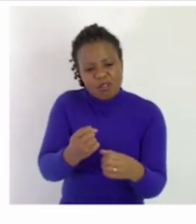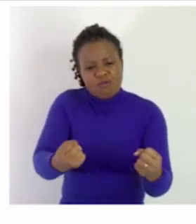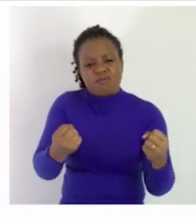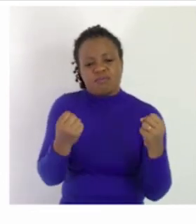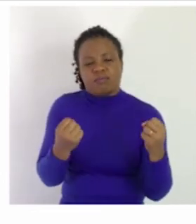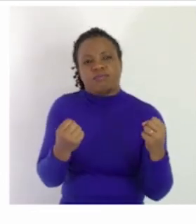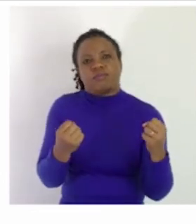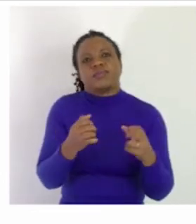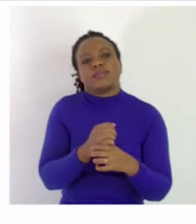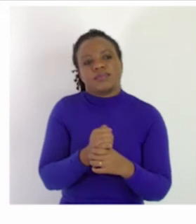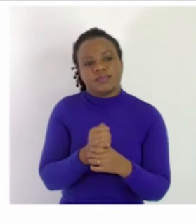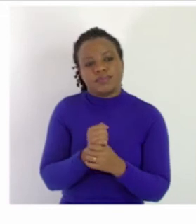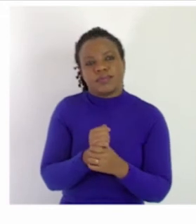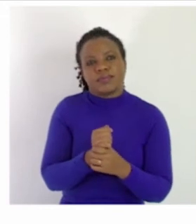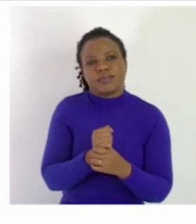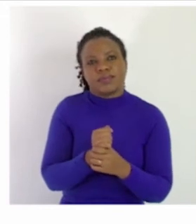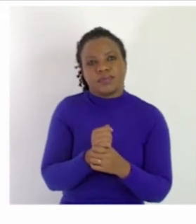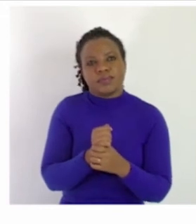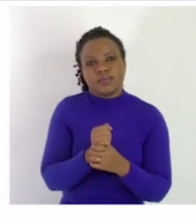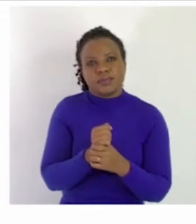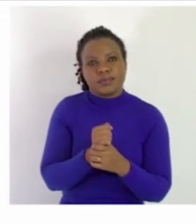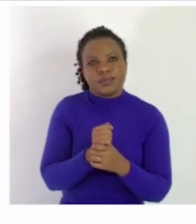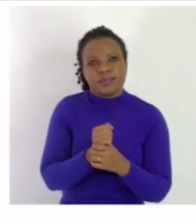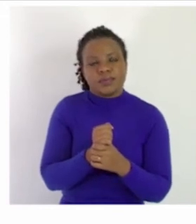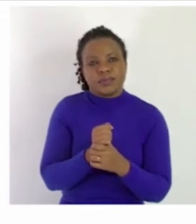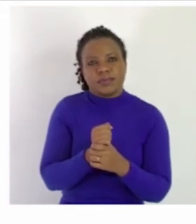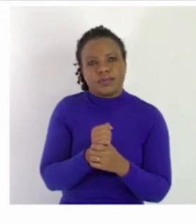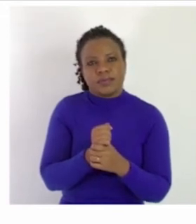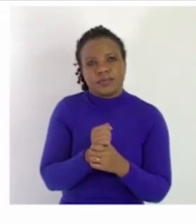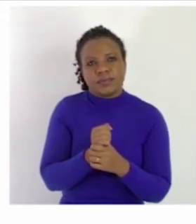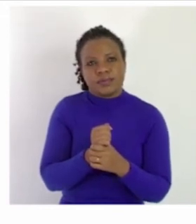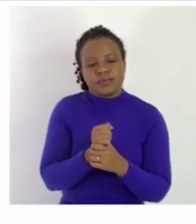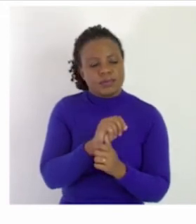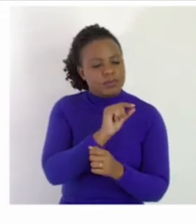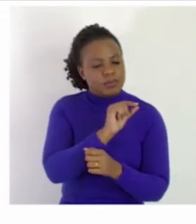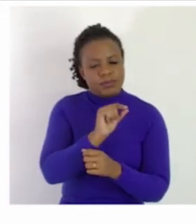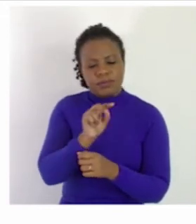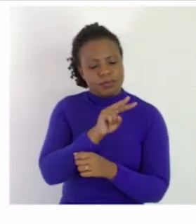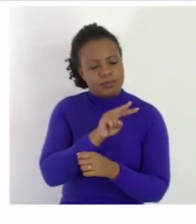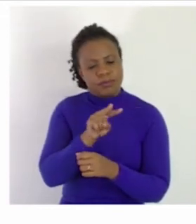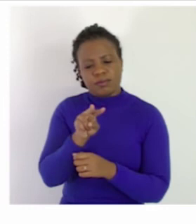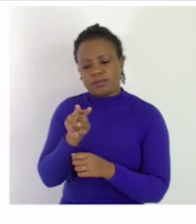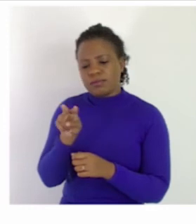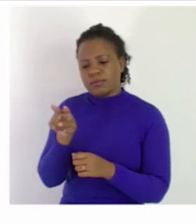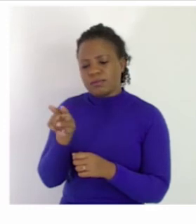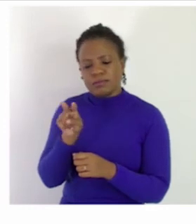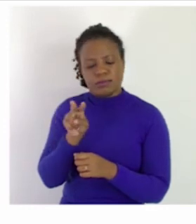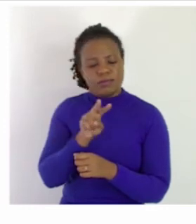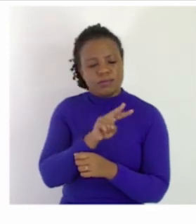with energy after their break. Now, if we look at that one, that